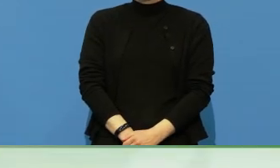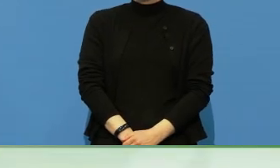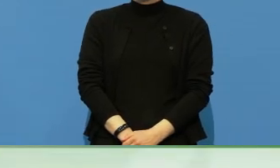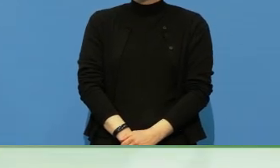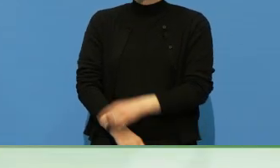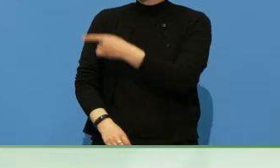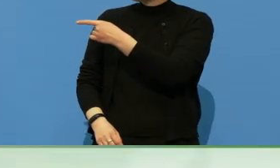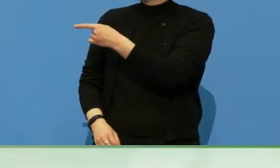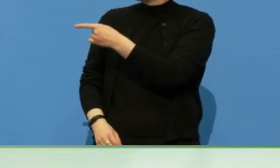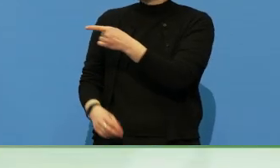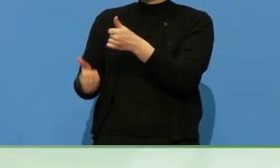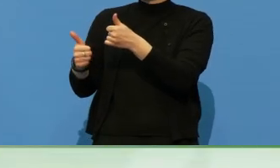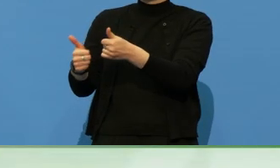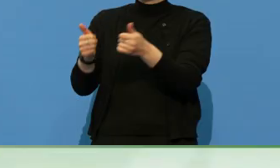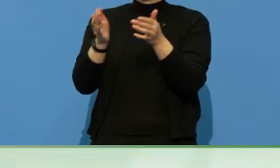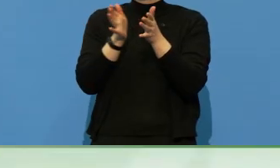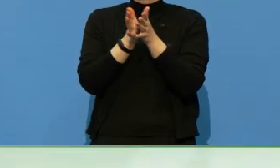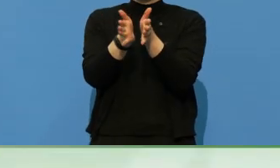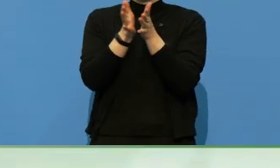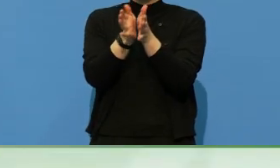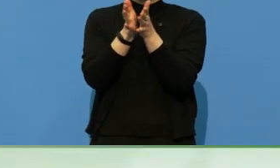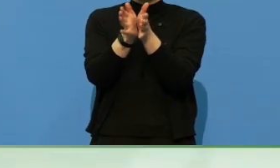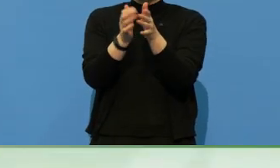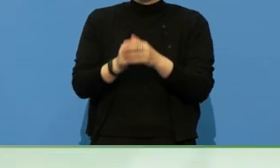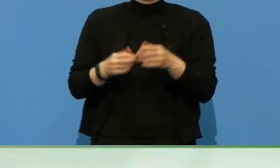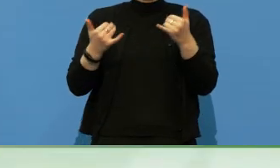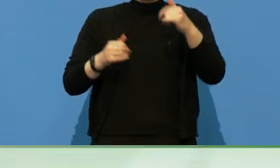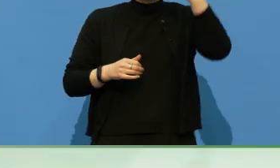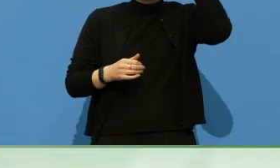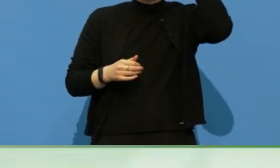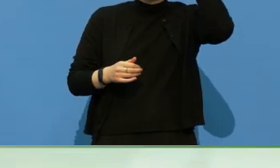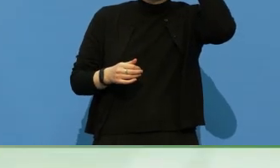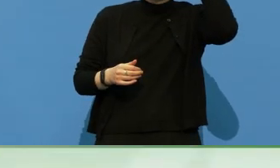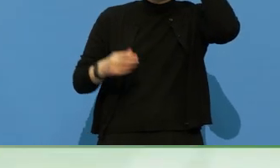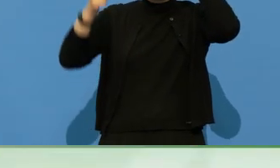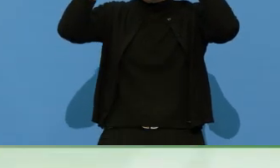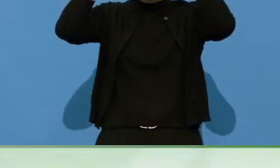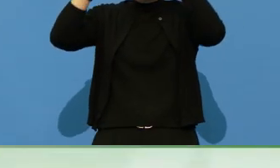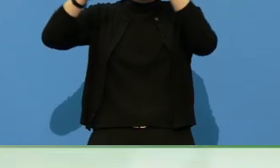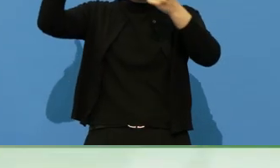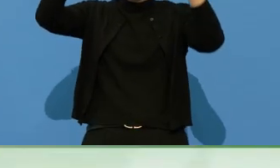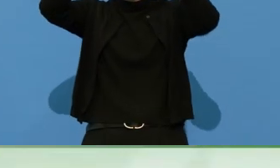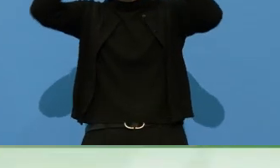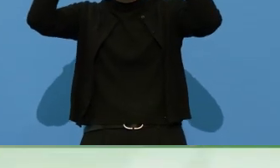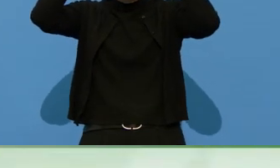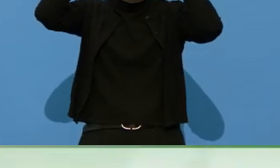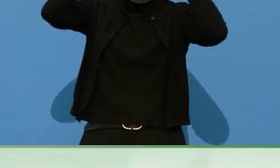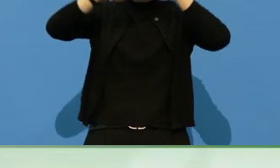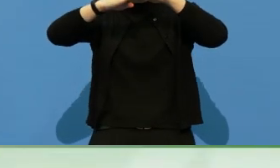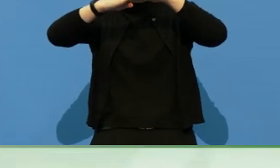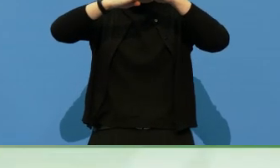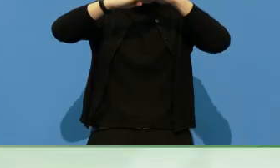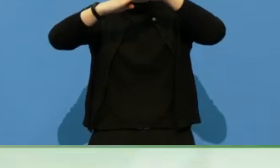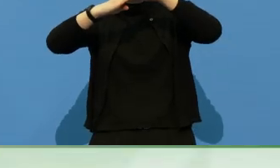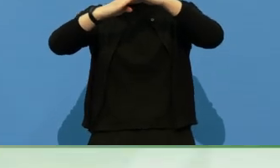it very beautiful when you said it's very much still in people's heads. It's and it is also, so that kind of stems back to